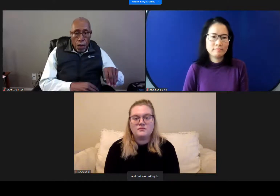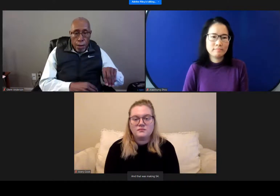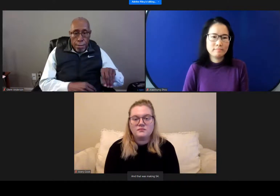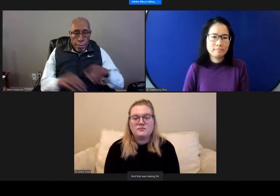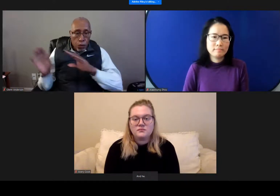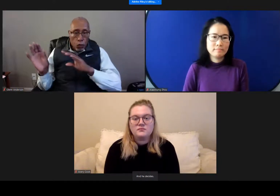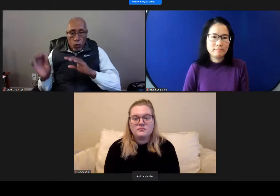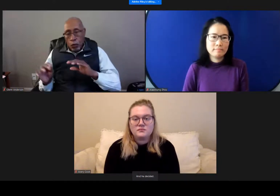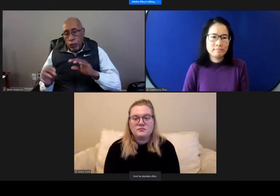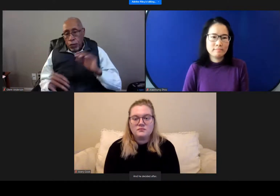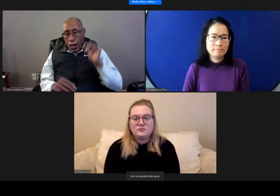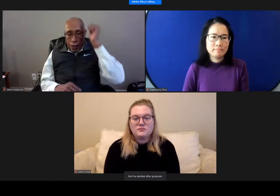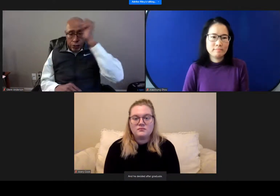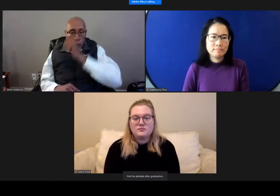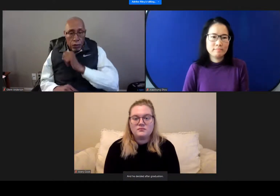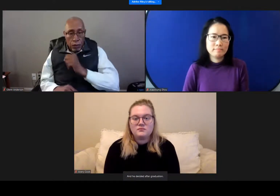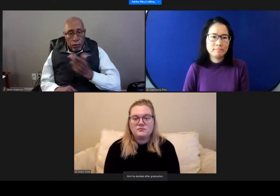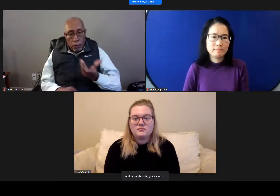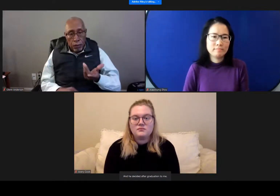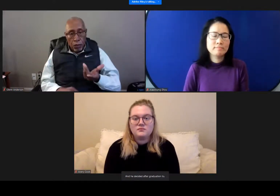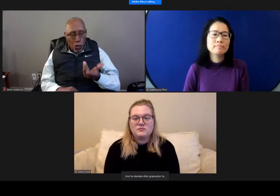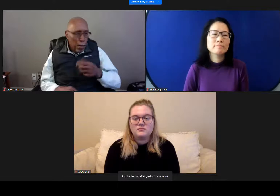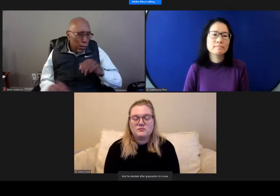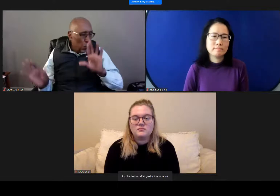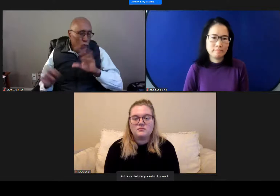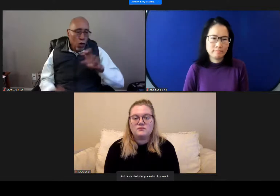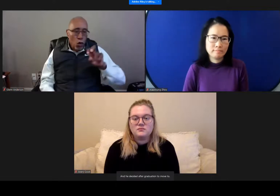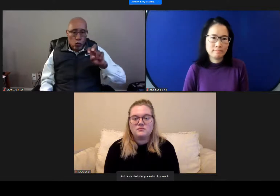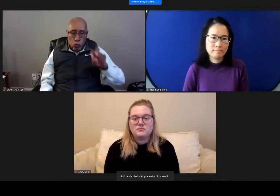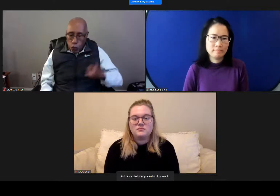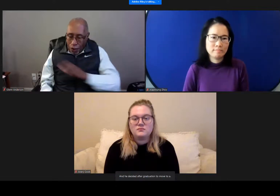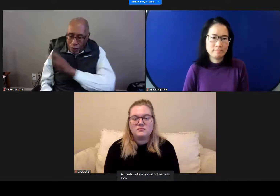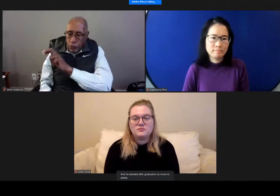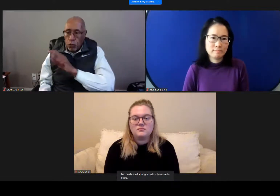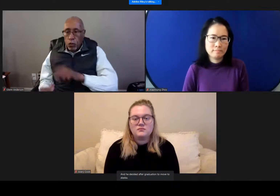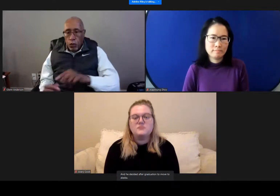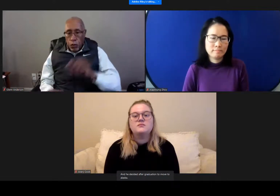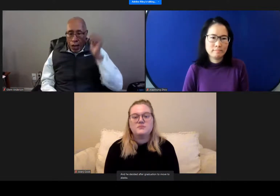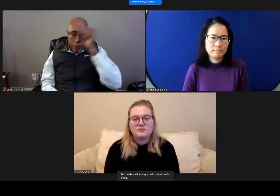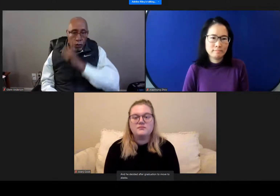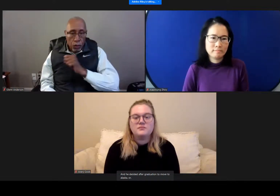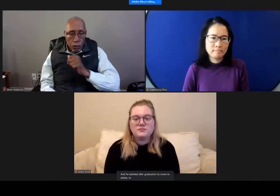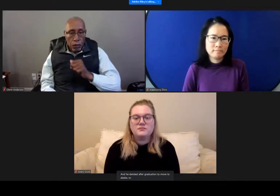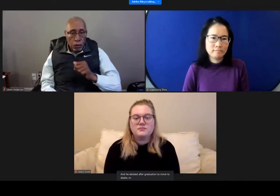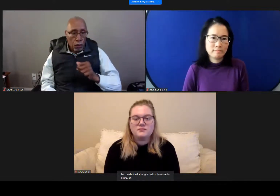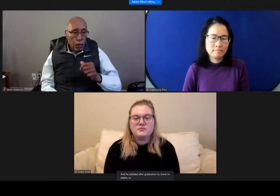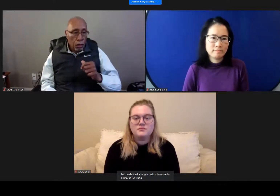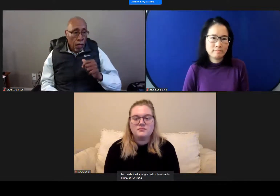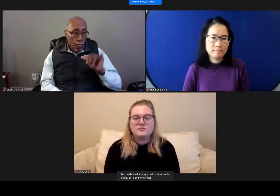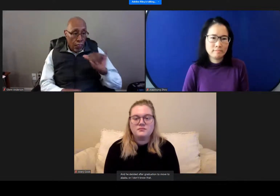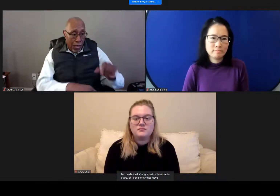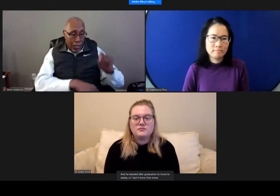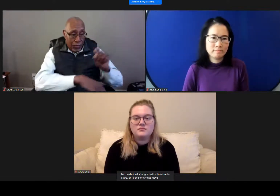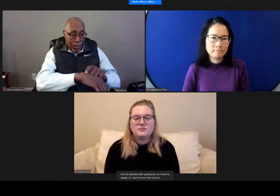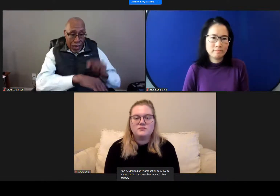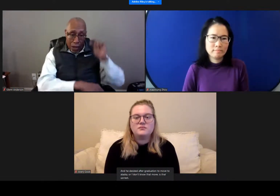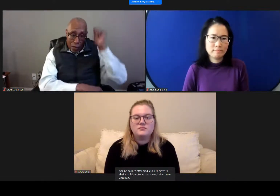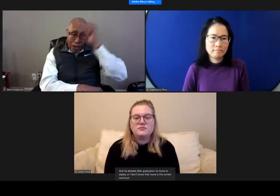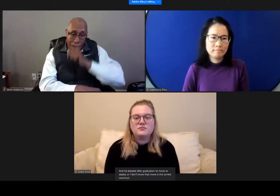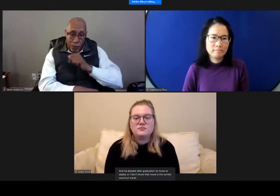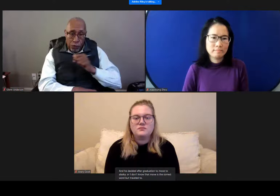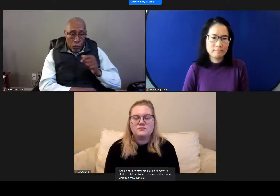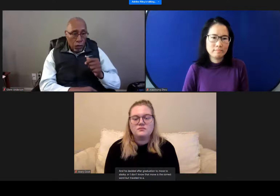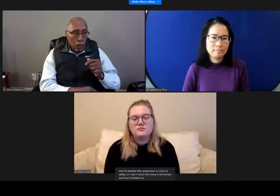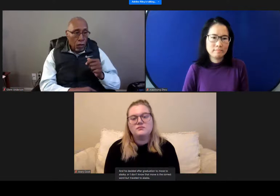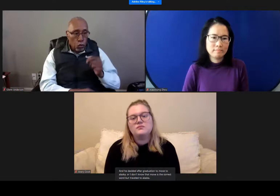And he decided after graduation to move to Alaska, or I don't know that move is the correct word, but traveled